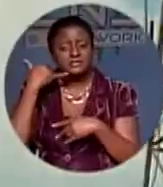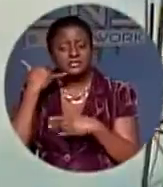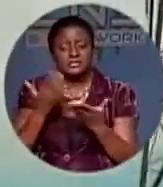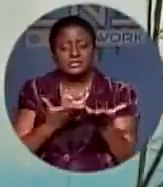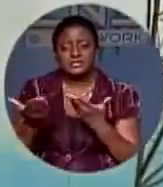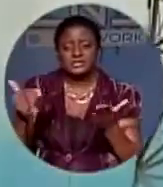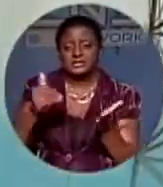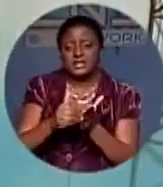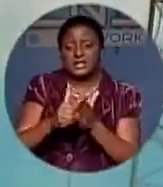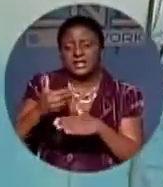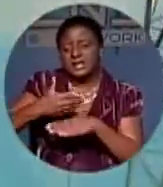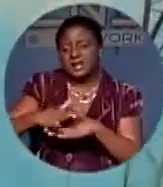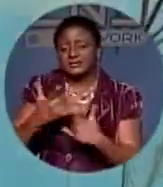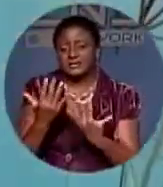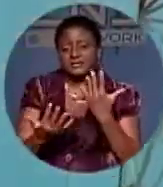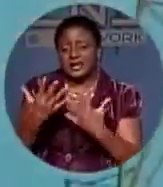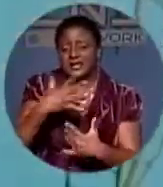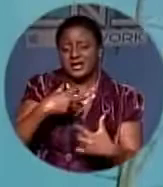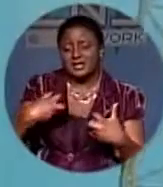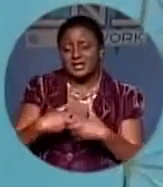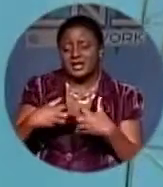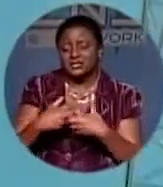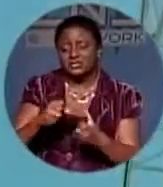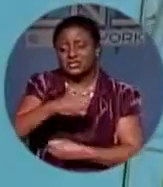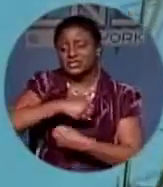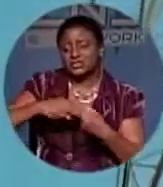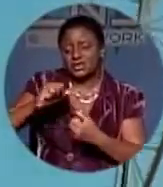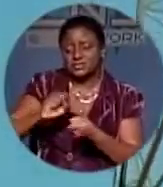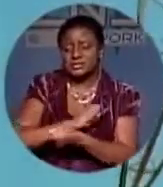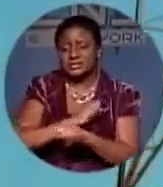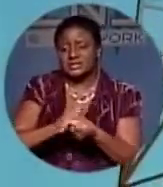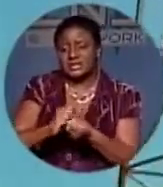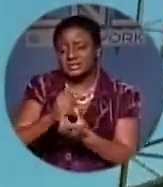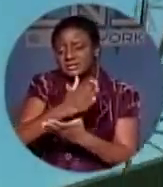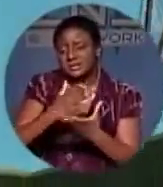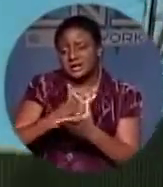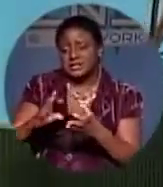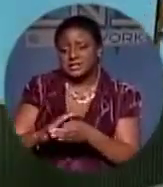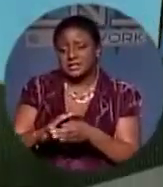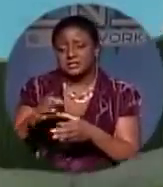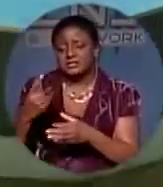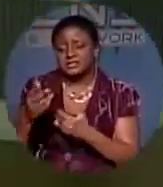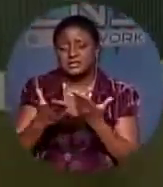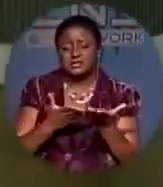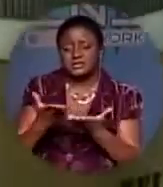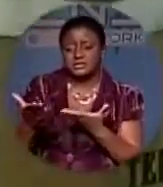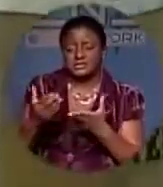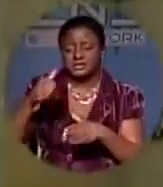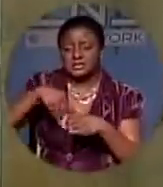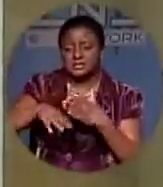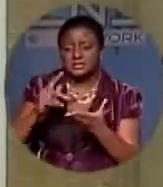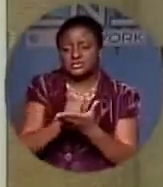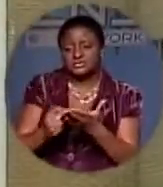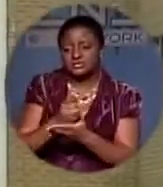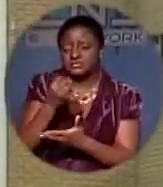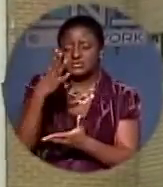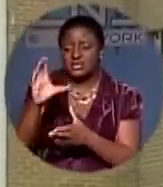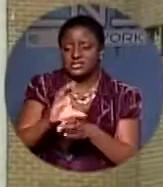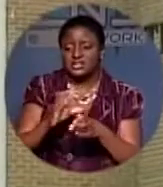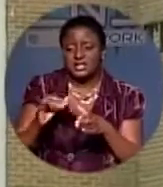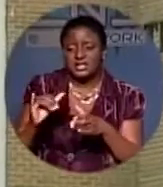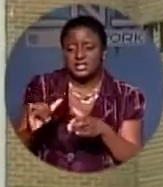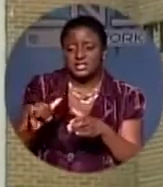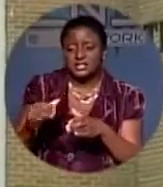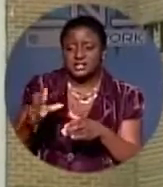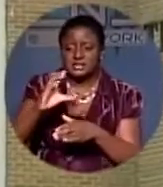storm damaged sections of their fiber optic cable north of Treasure Key. According to BTC landlines, cellular phones and